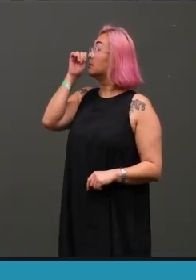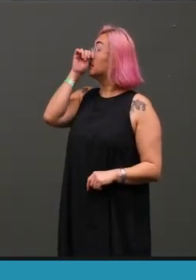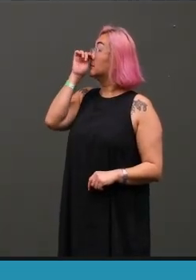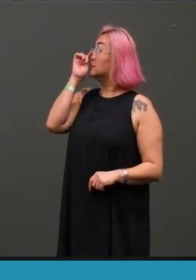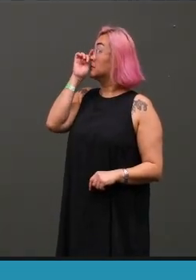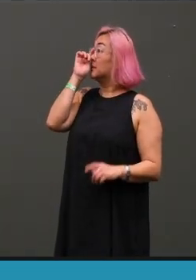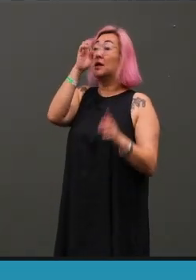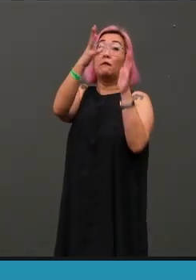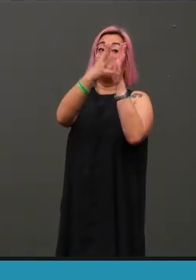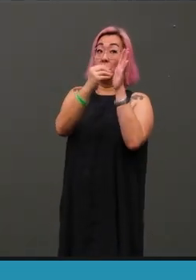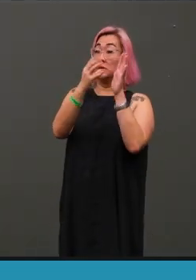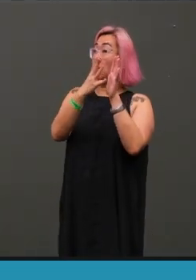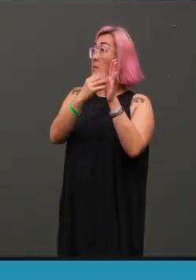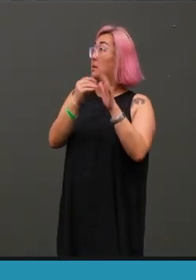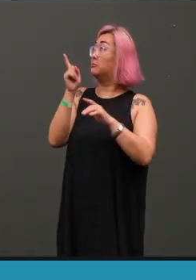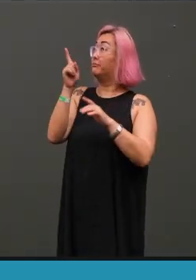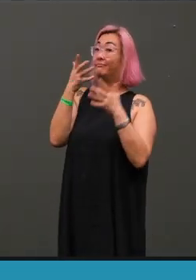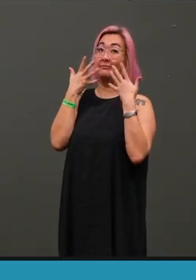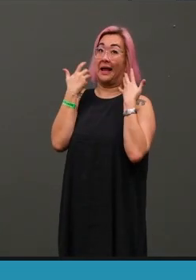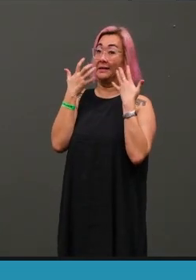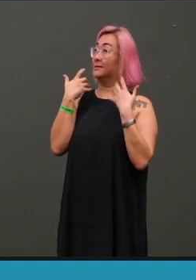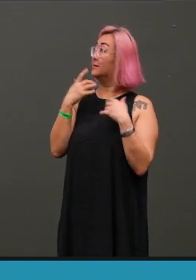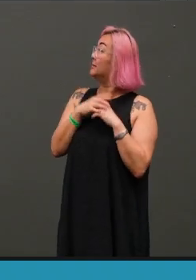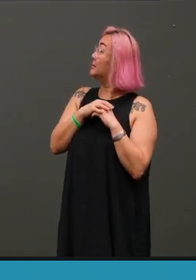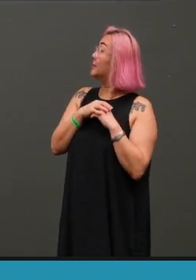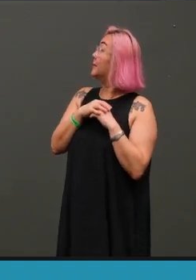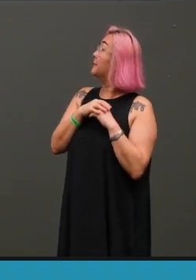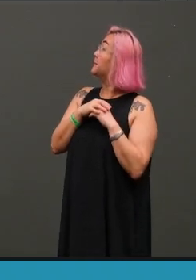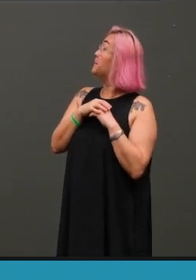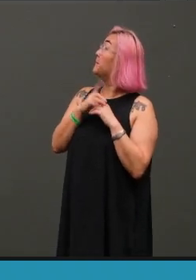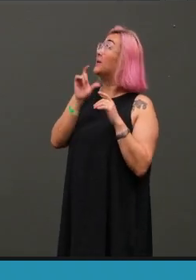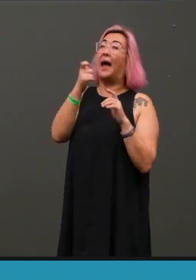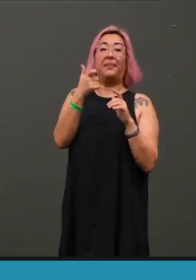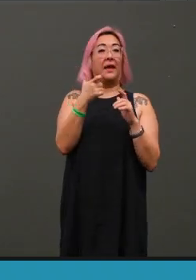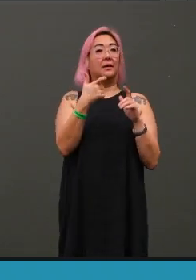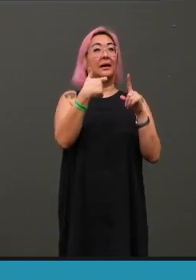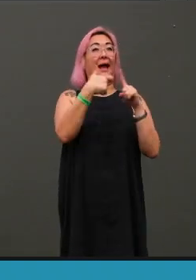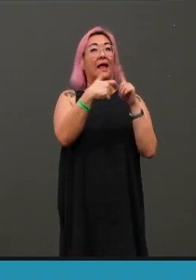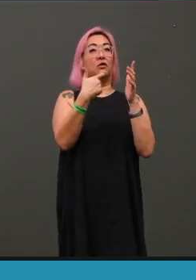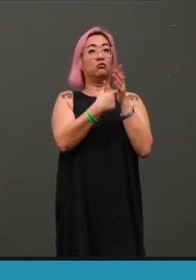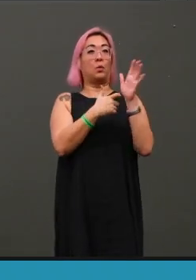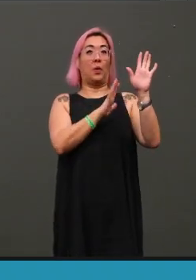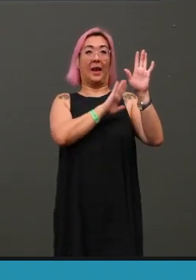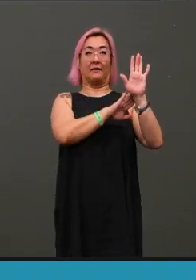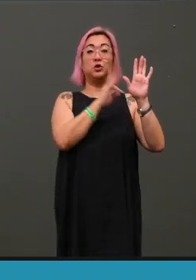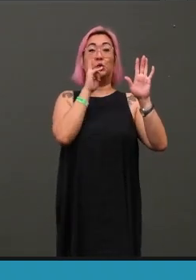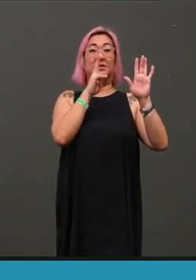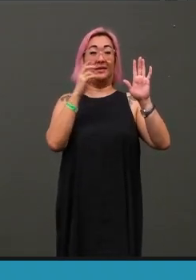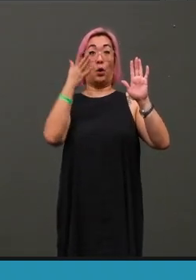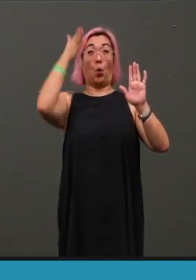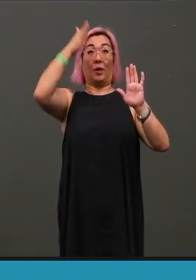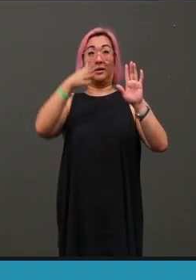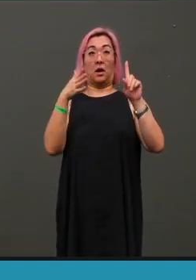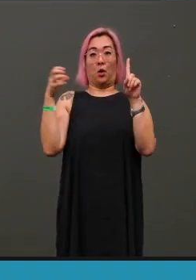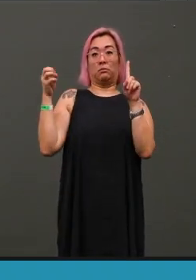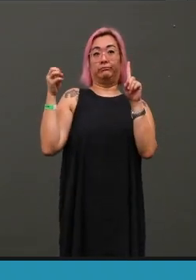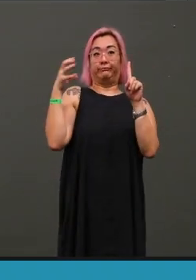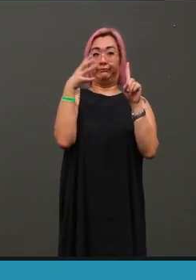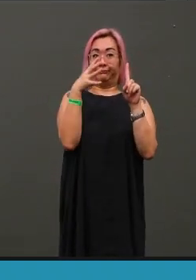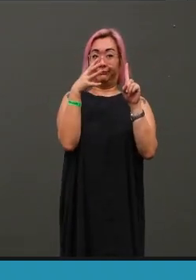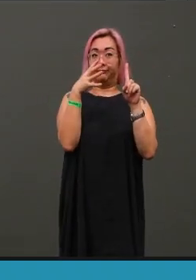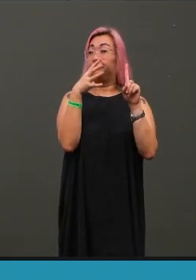left. You can see the neon light coming from the window light up her right side. And all the purple light on her is completely